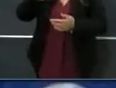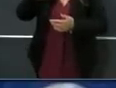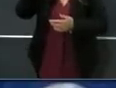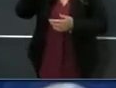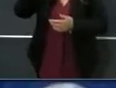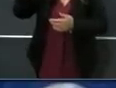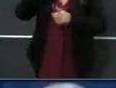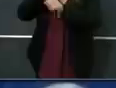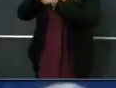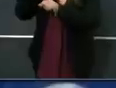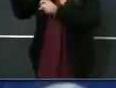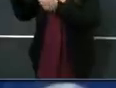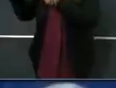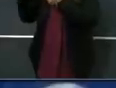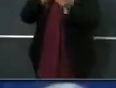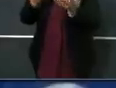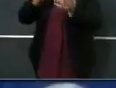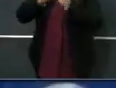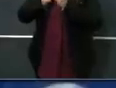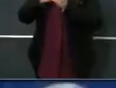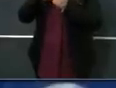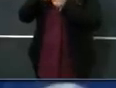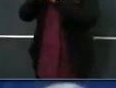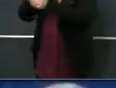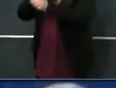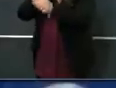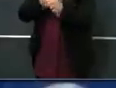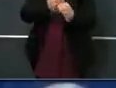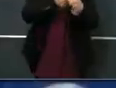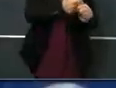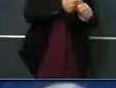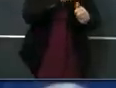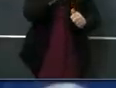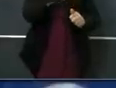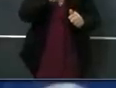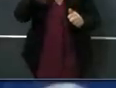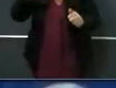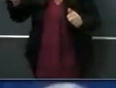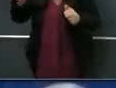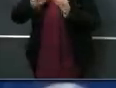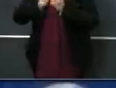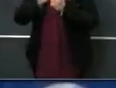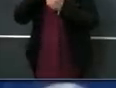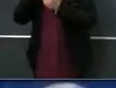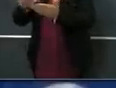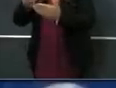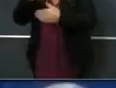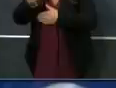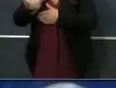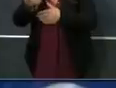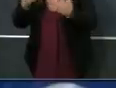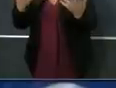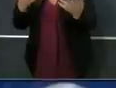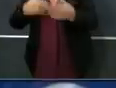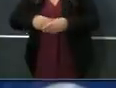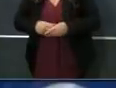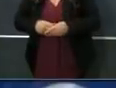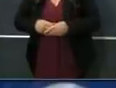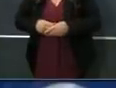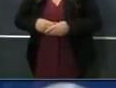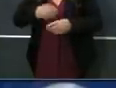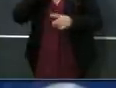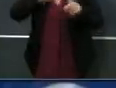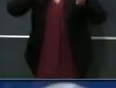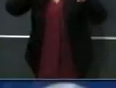what we are doing, not just to track those numbers, but to address those numbers. I told you on the framework as it relates to